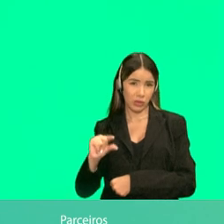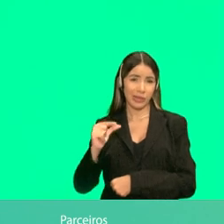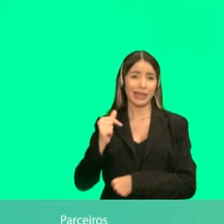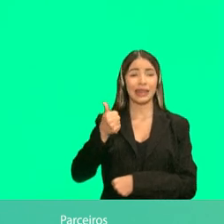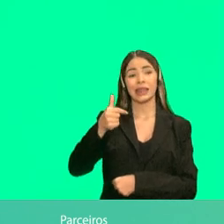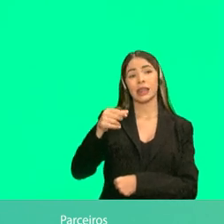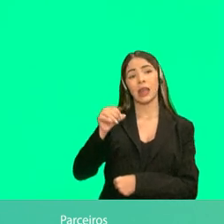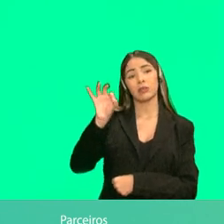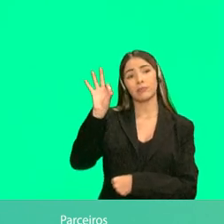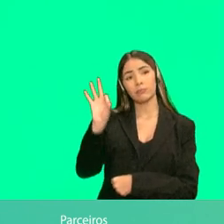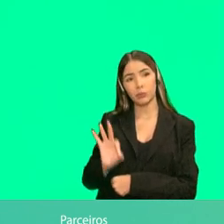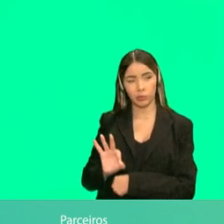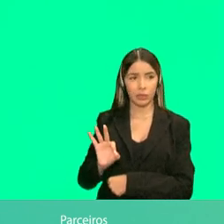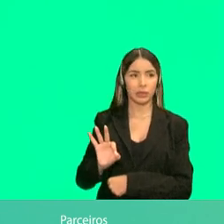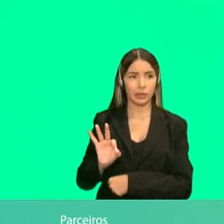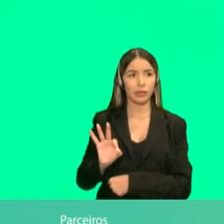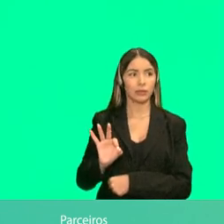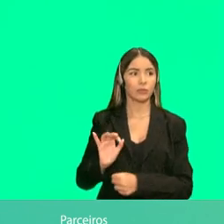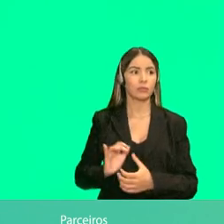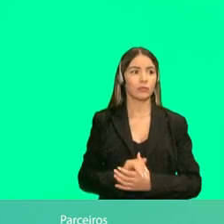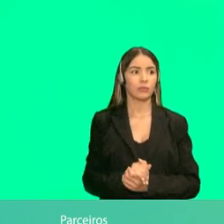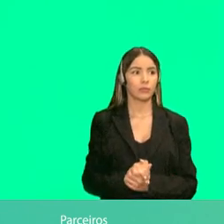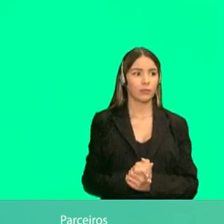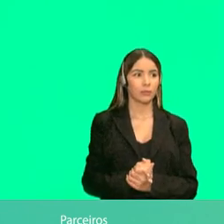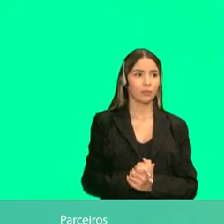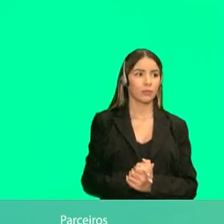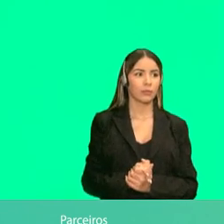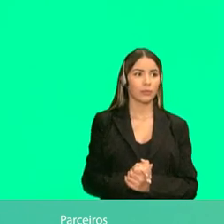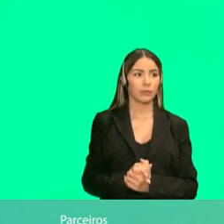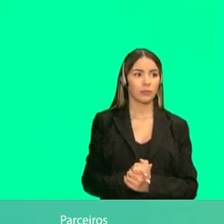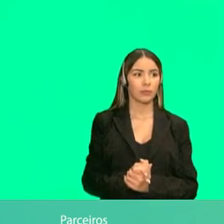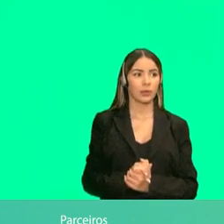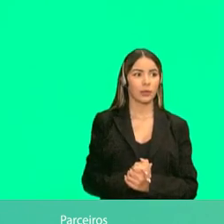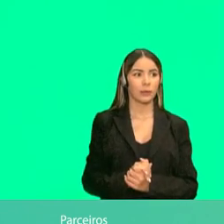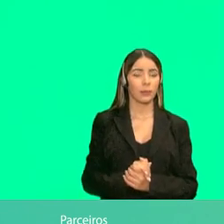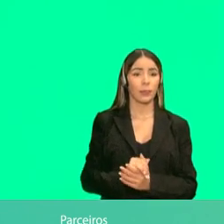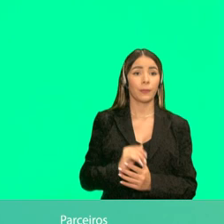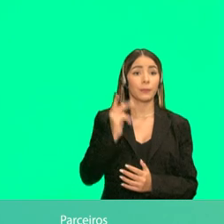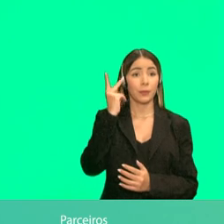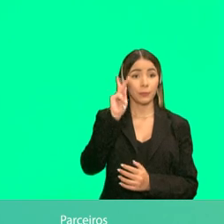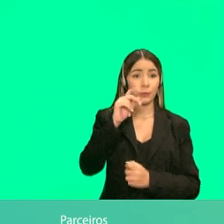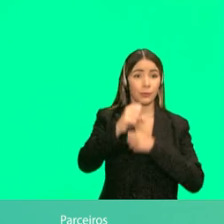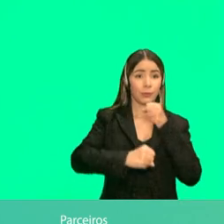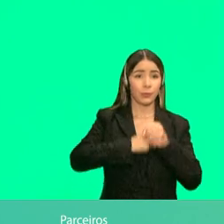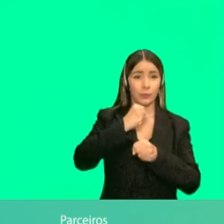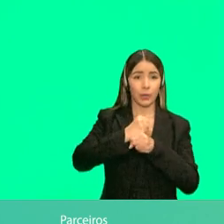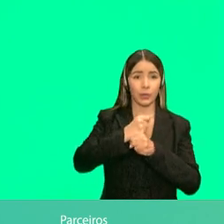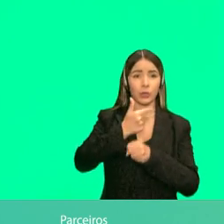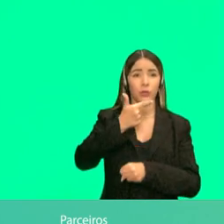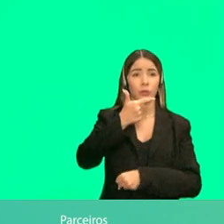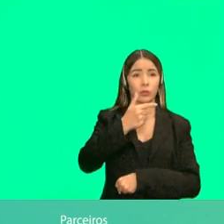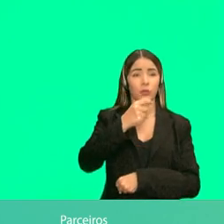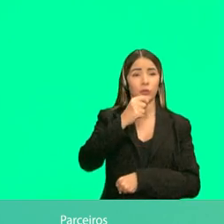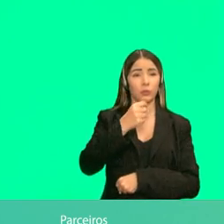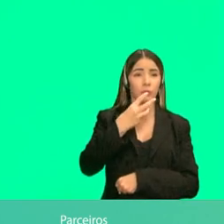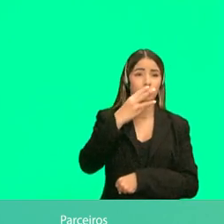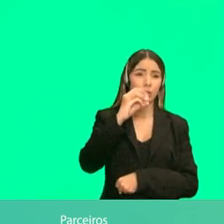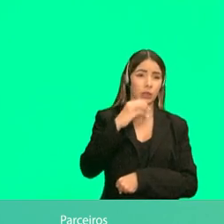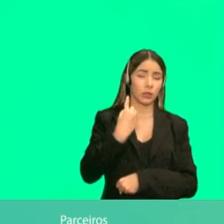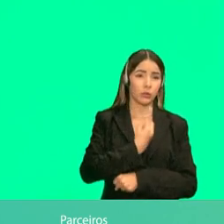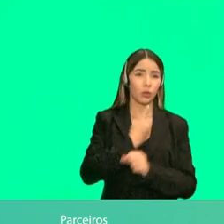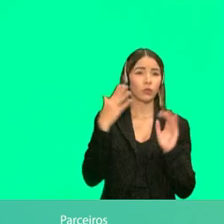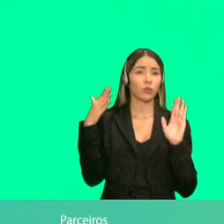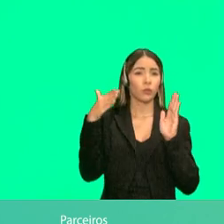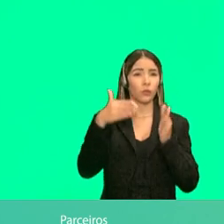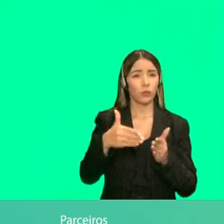reduce 30% the absolute emissions in scope 1 and scope 2. Scope 1 and scope 2 emissions